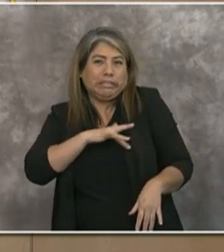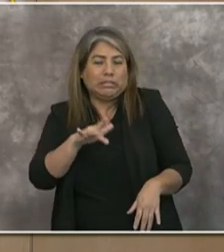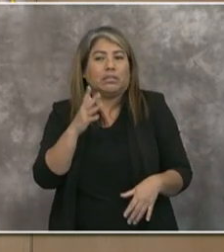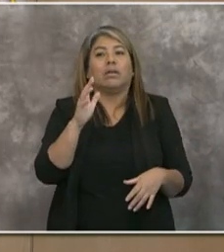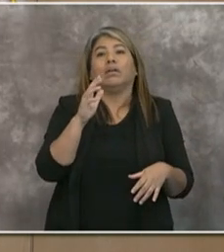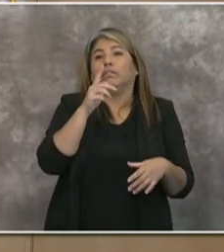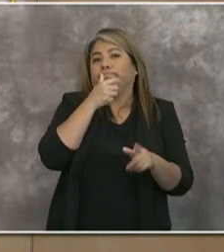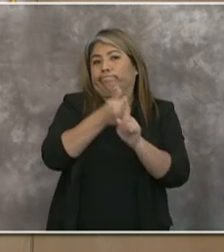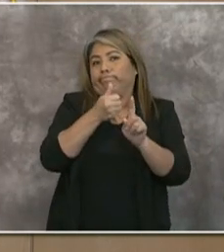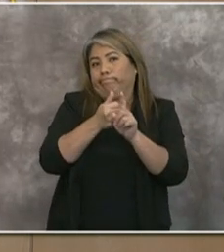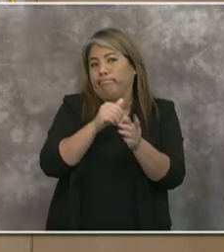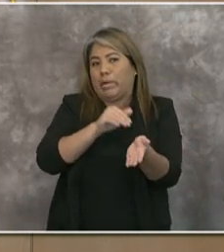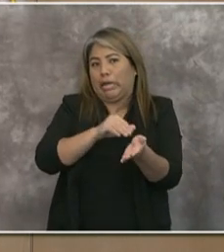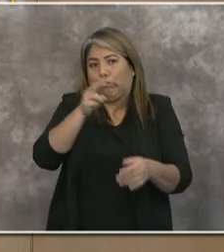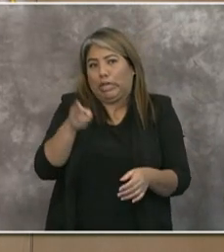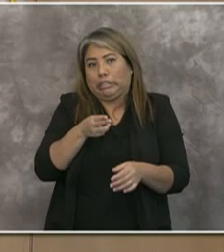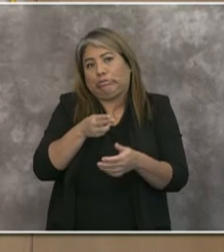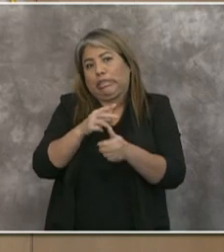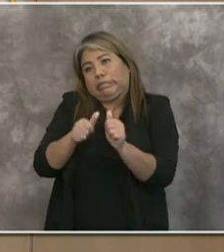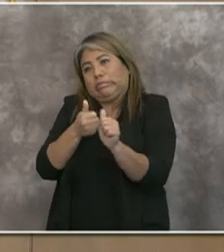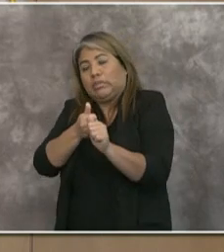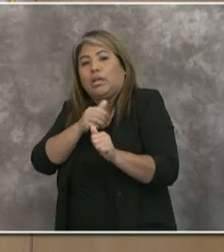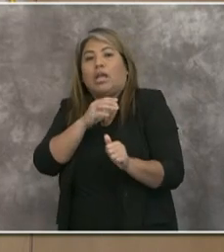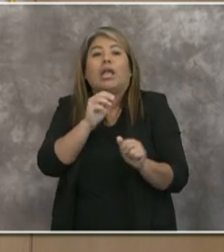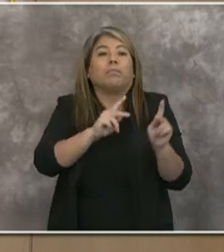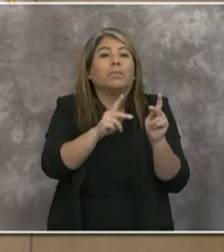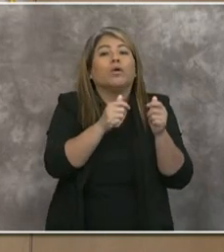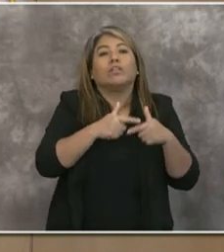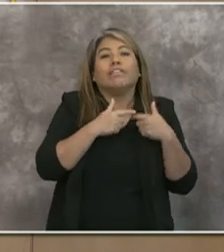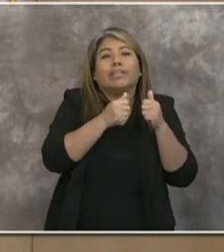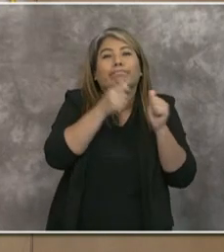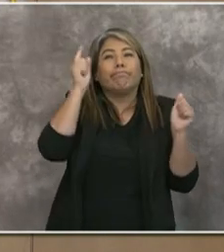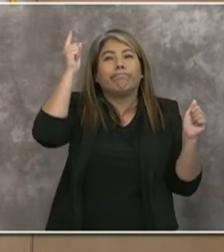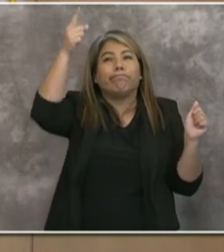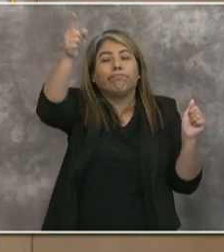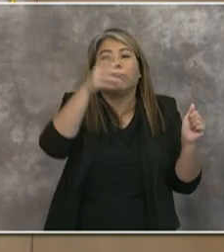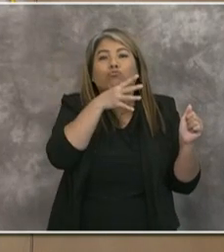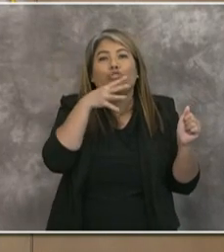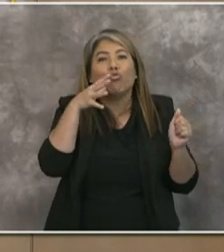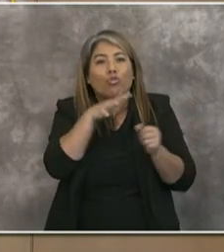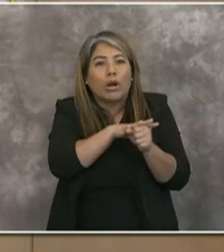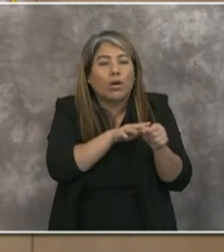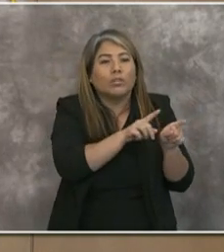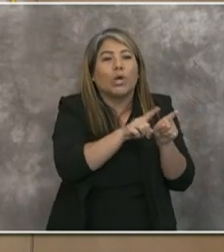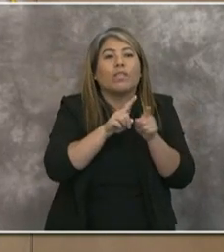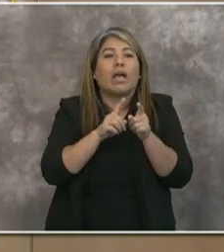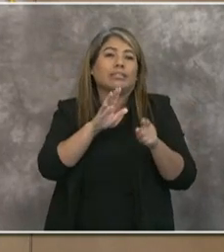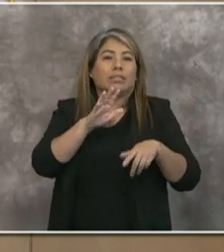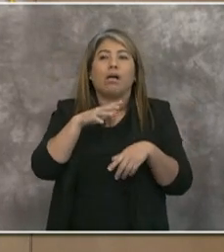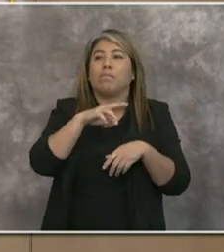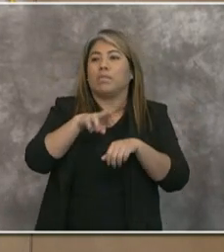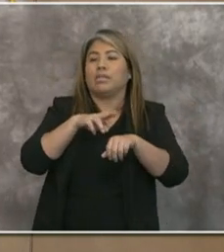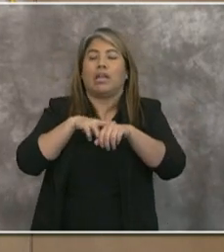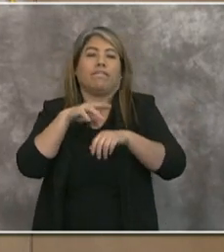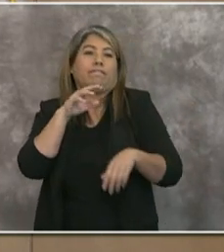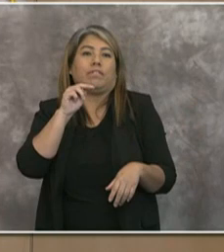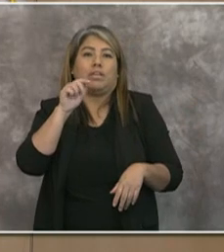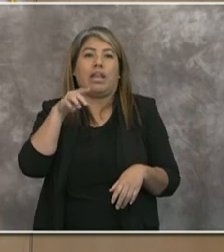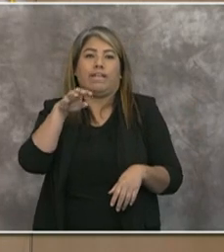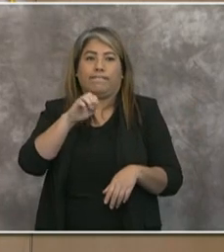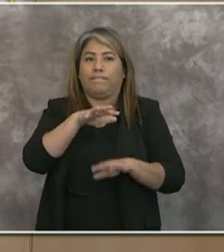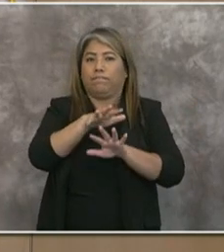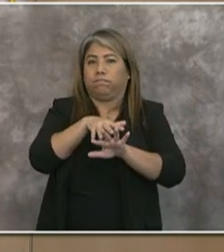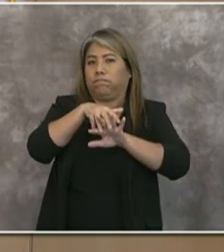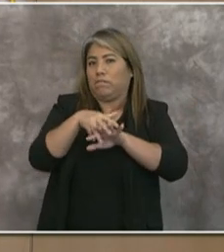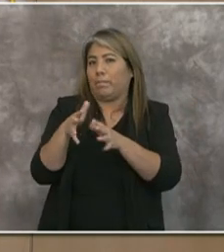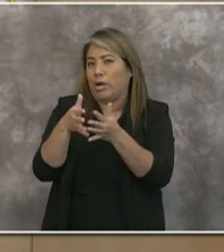conditions, and individuals in rural areas, as well as our Native American population. So we're trying to